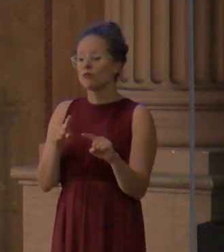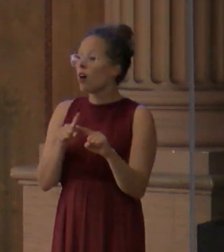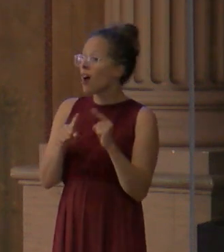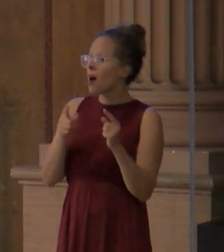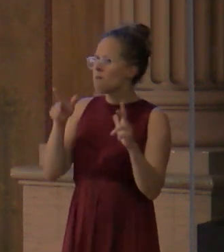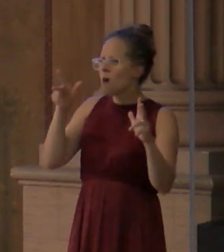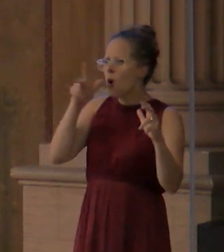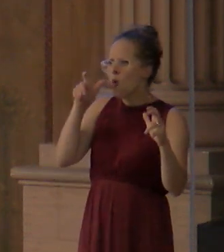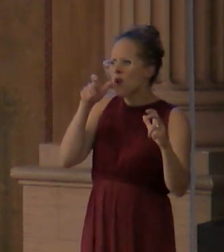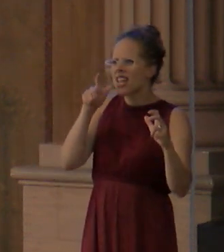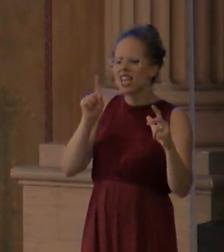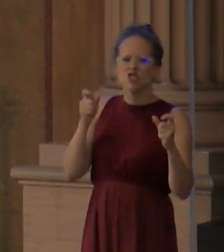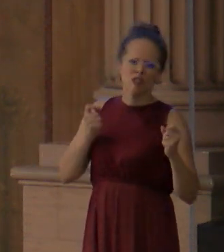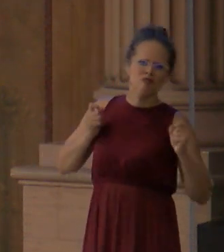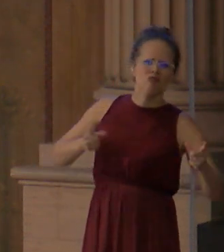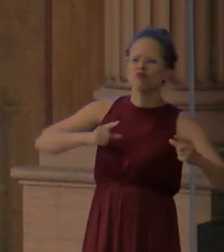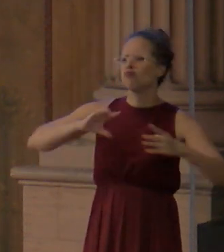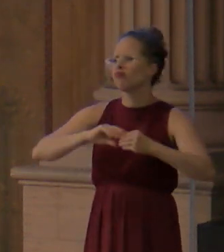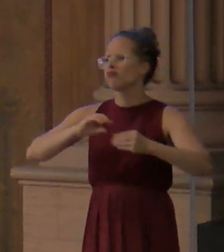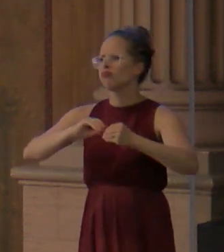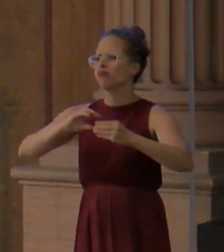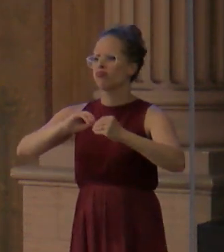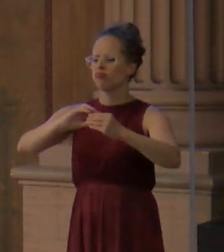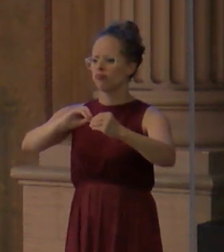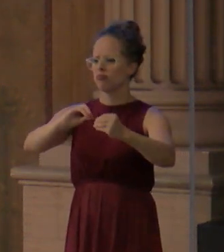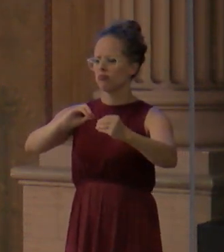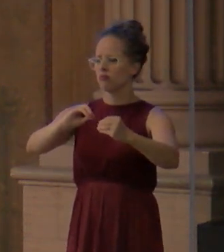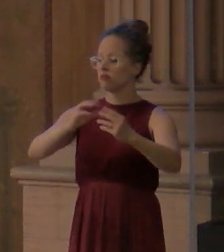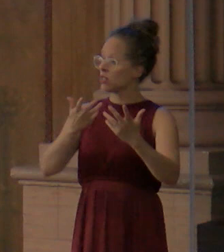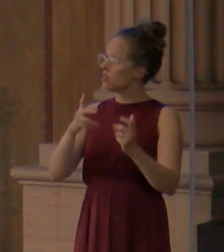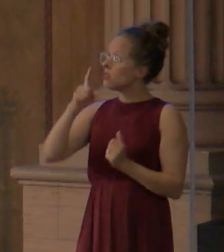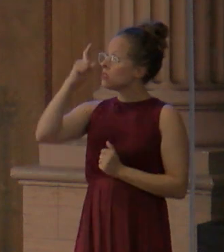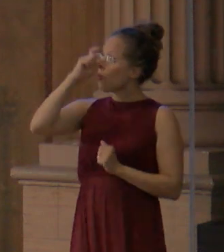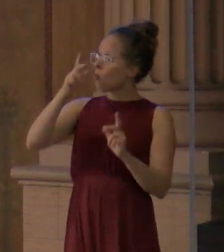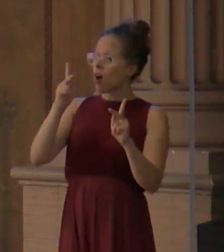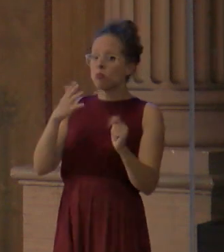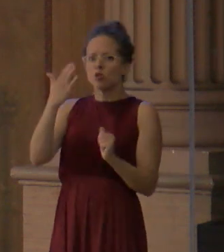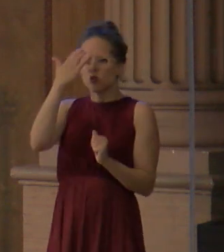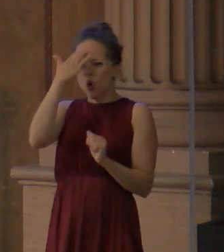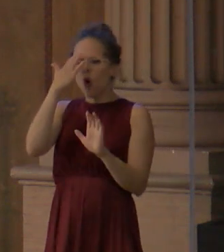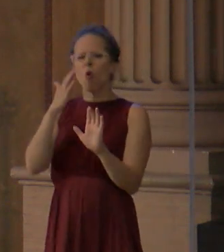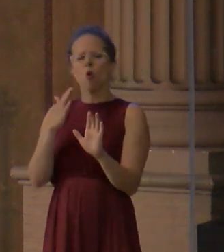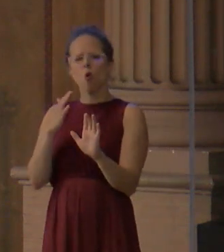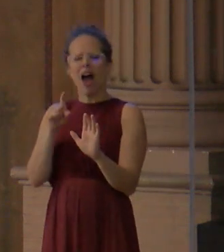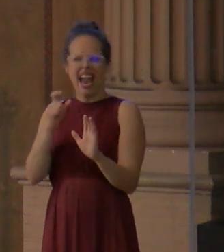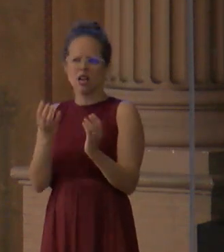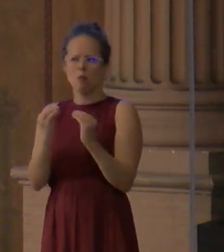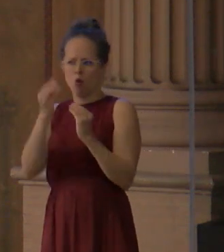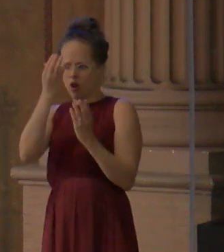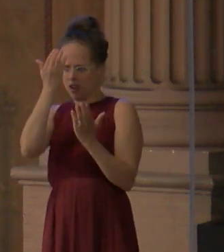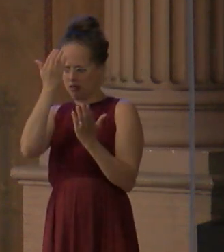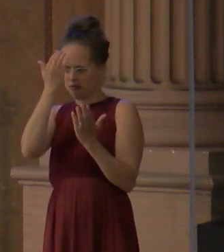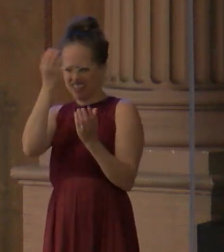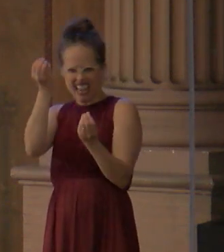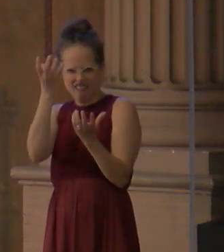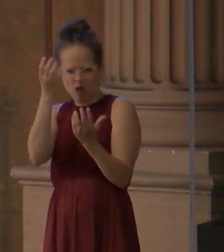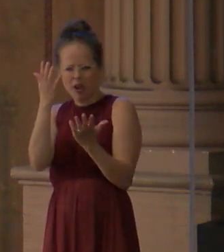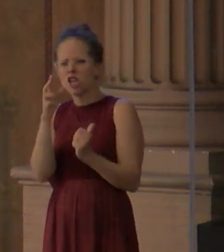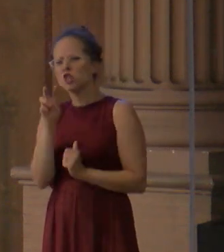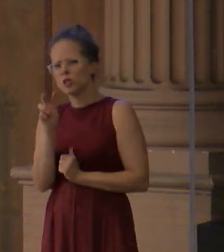out evil things. And so the wise person knows, man, I just need more information before I can really speak into something.